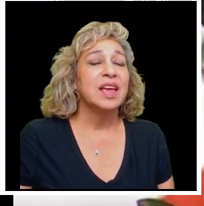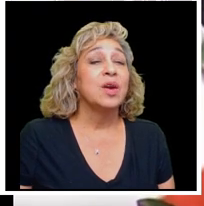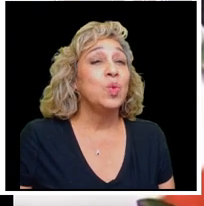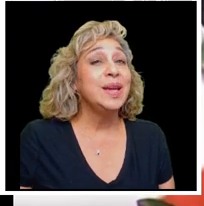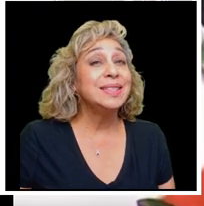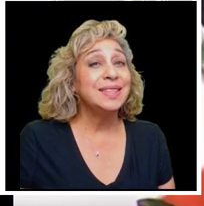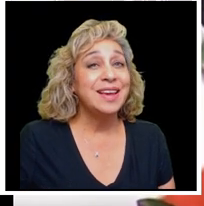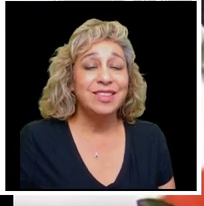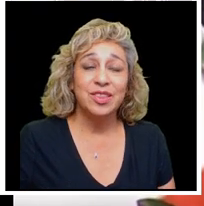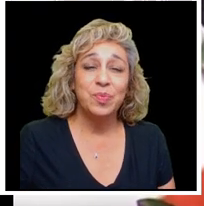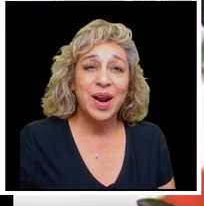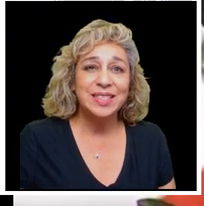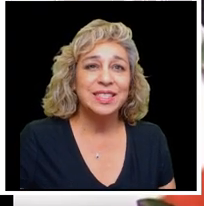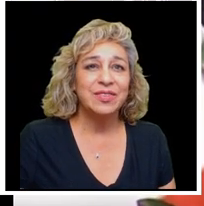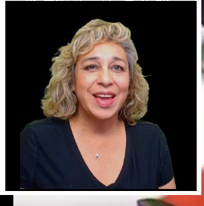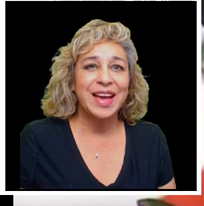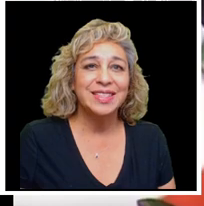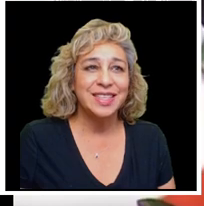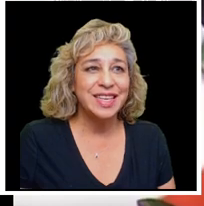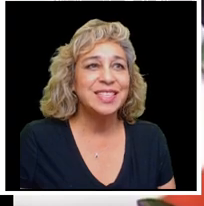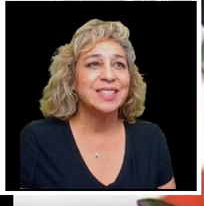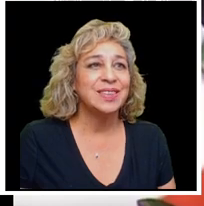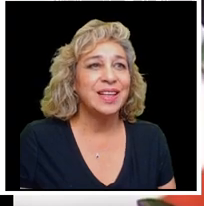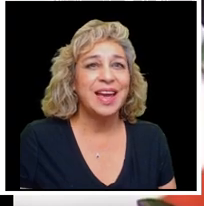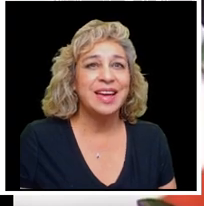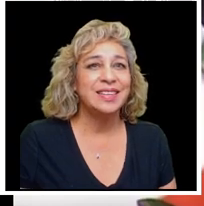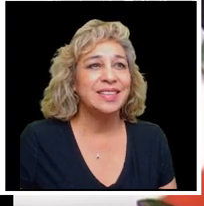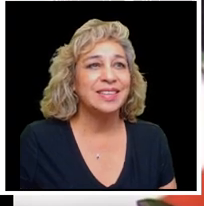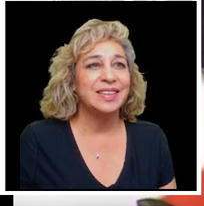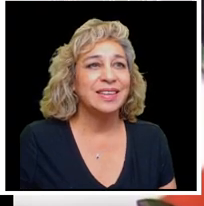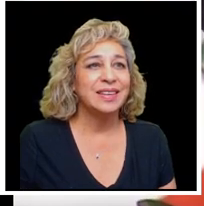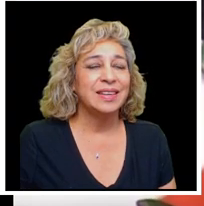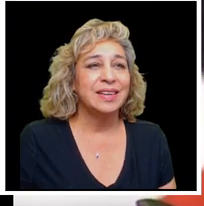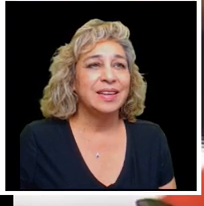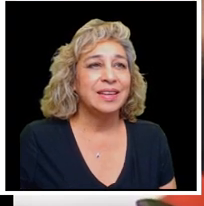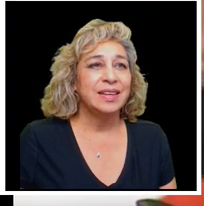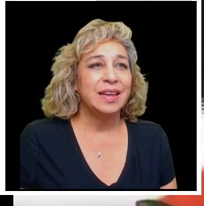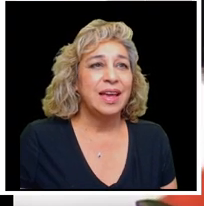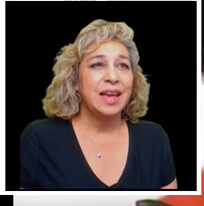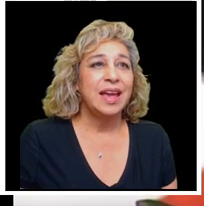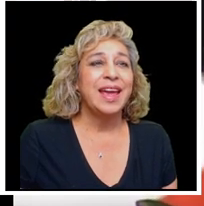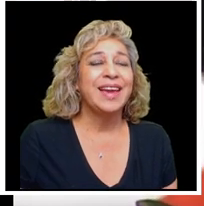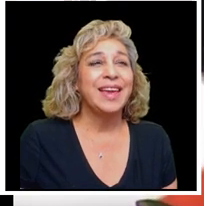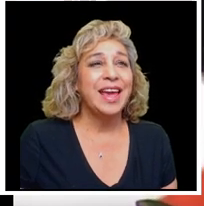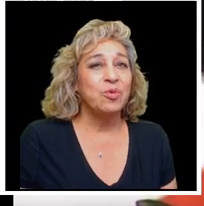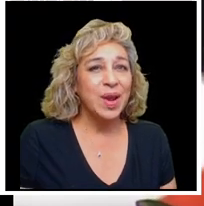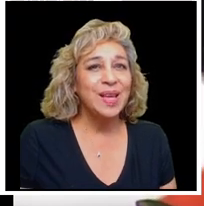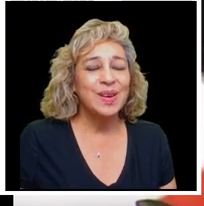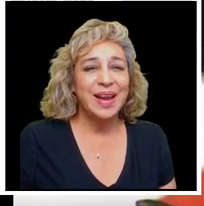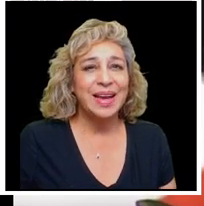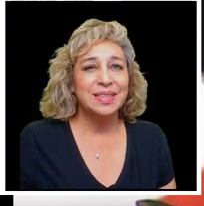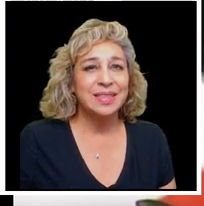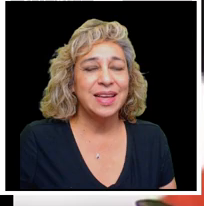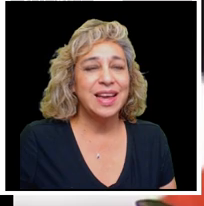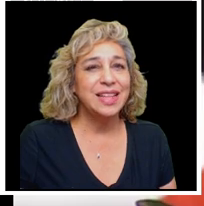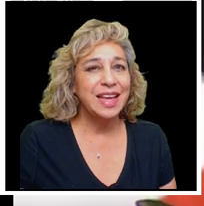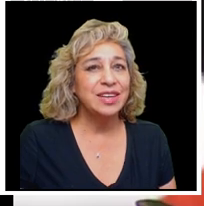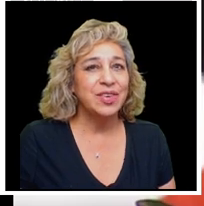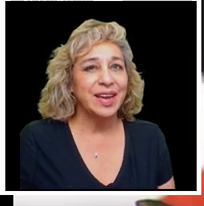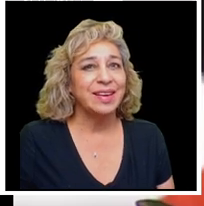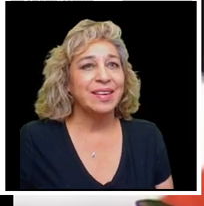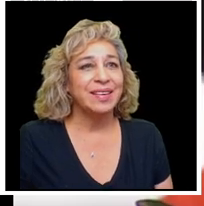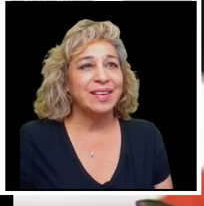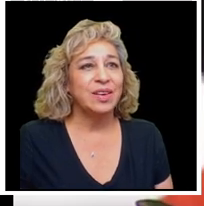we said that the prices of gas diesel and and regular gas and